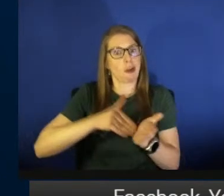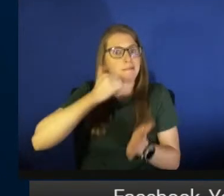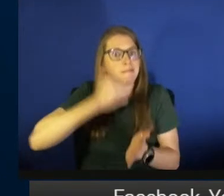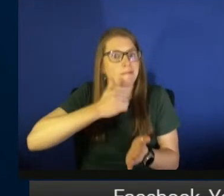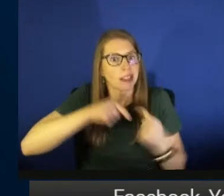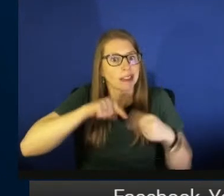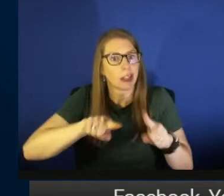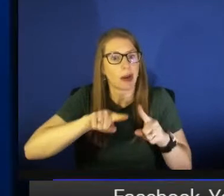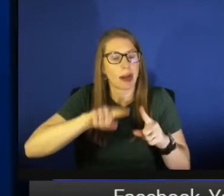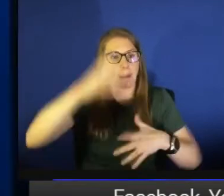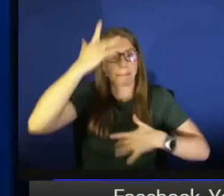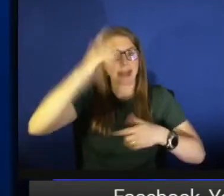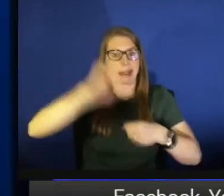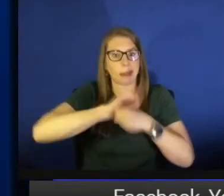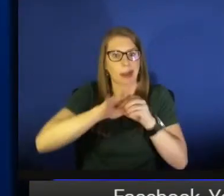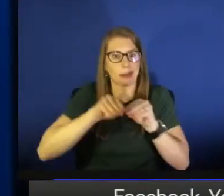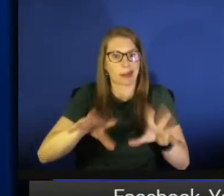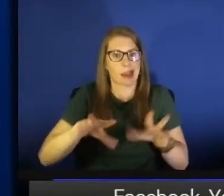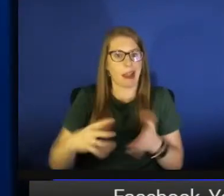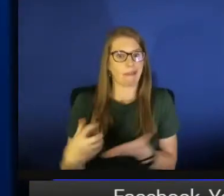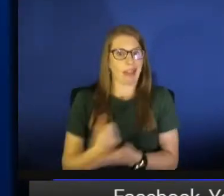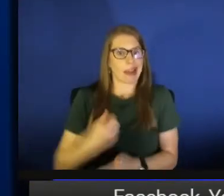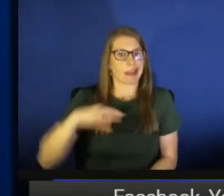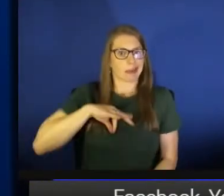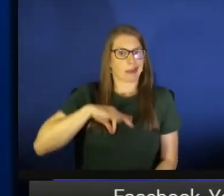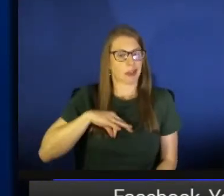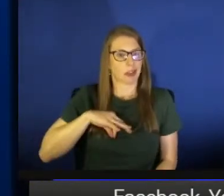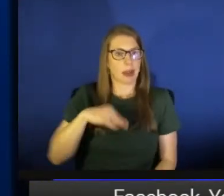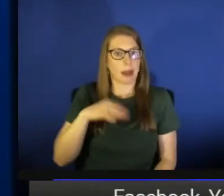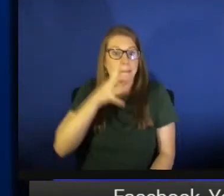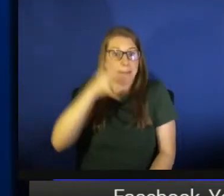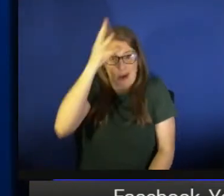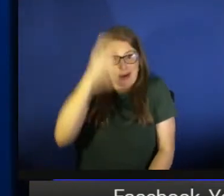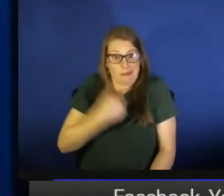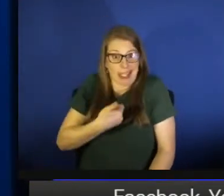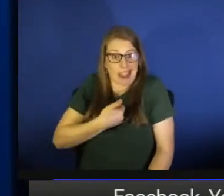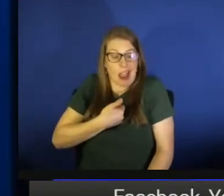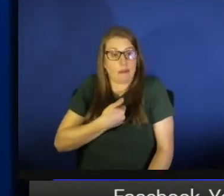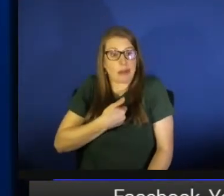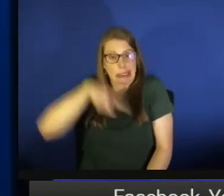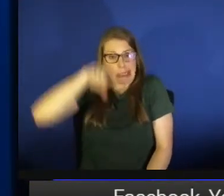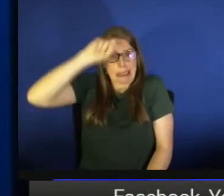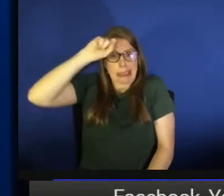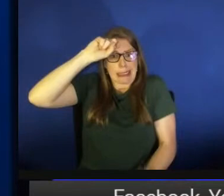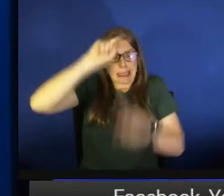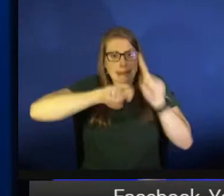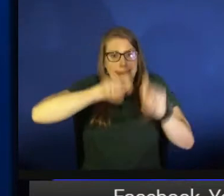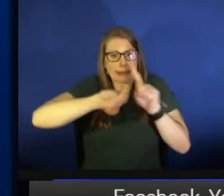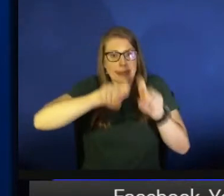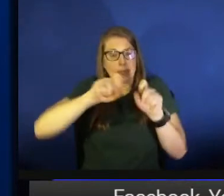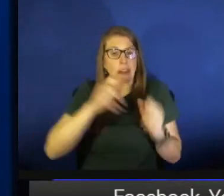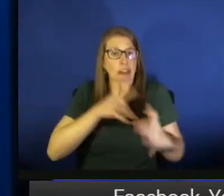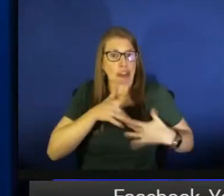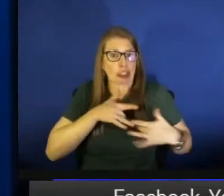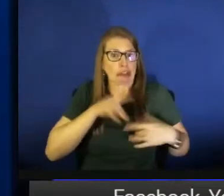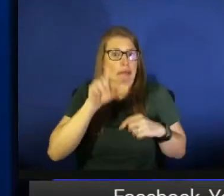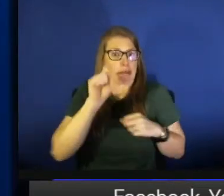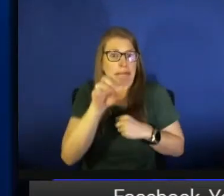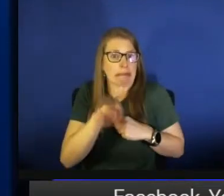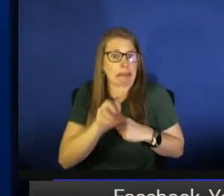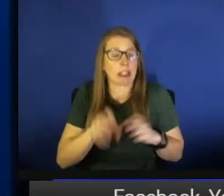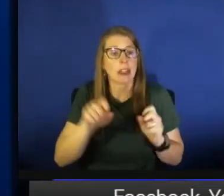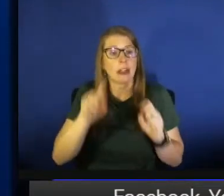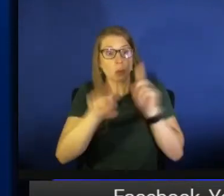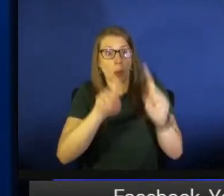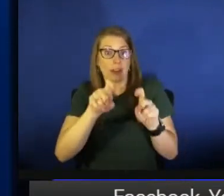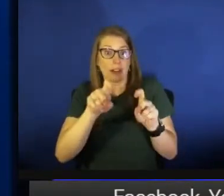So I had this advantage of being a parent myself and having questions and concerns. So when I was asking him questions, those were questions